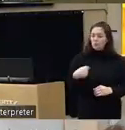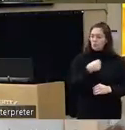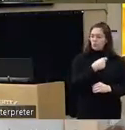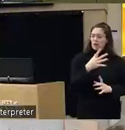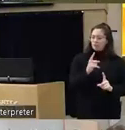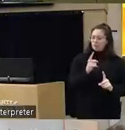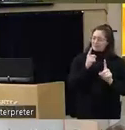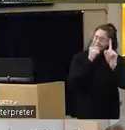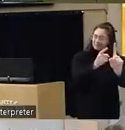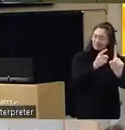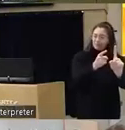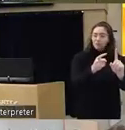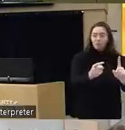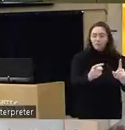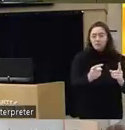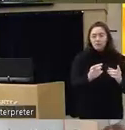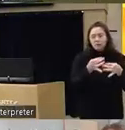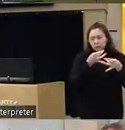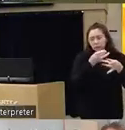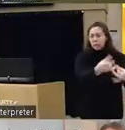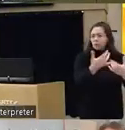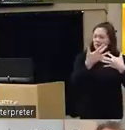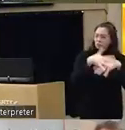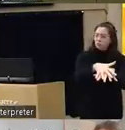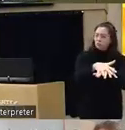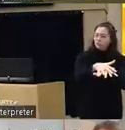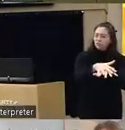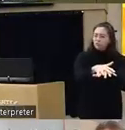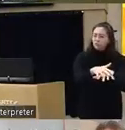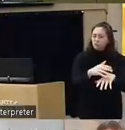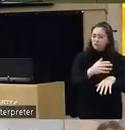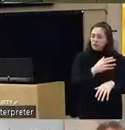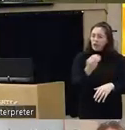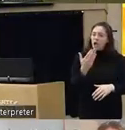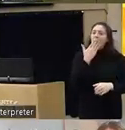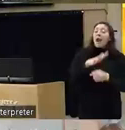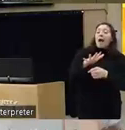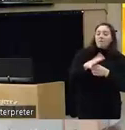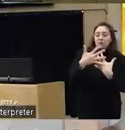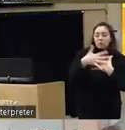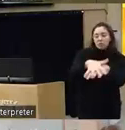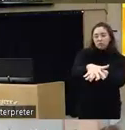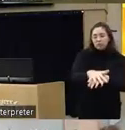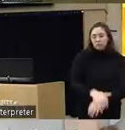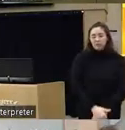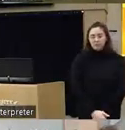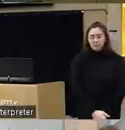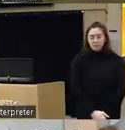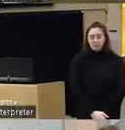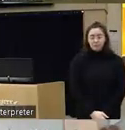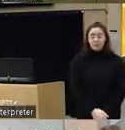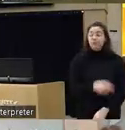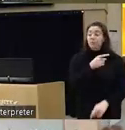not to have the most ideal fluid integration, but have good enough good integration. This is a